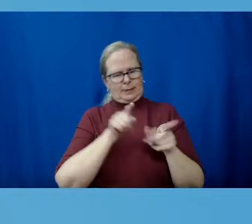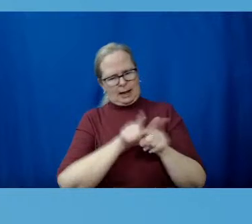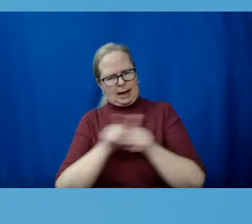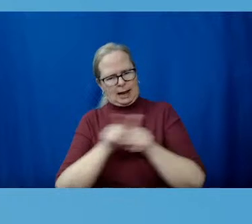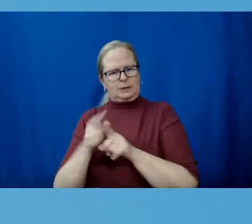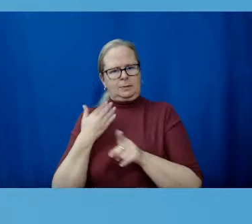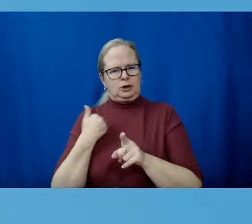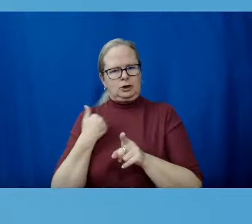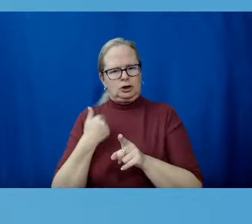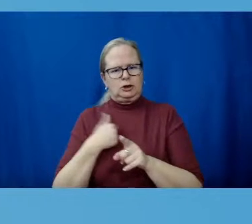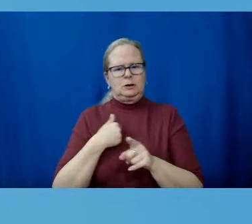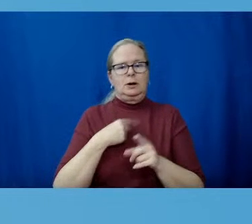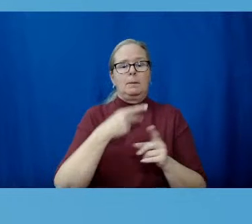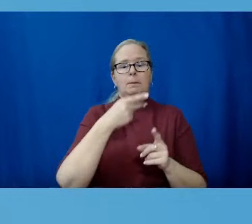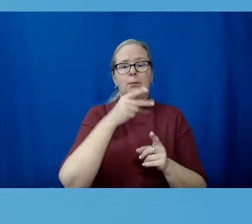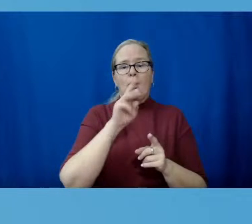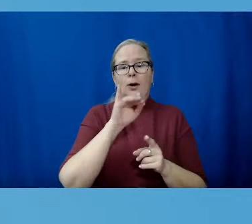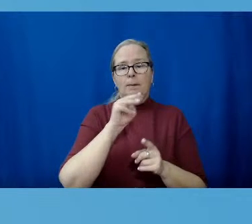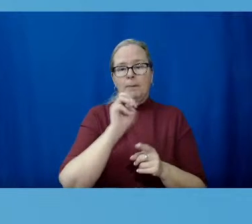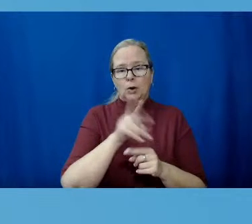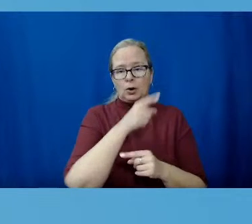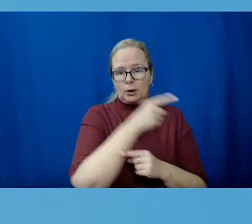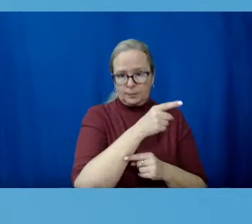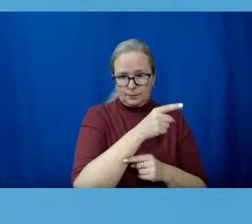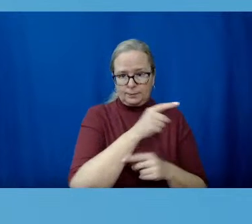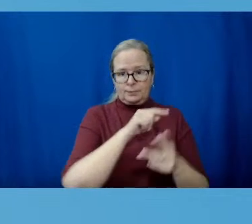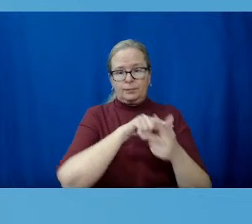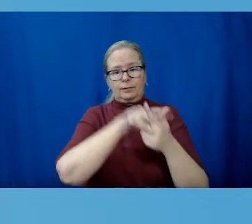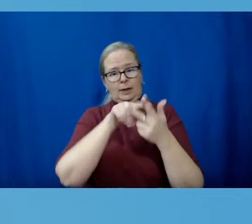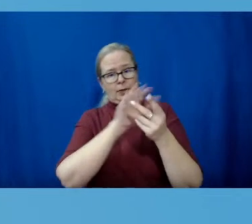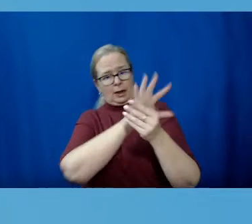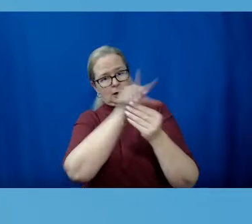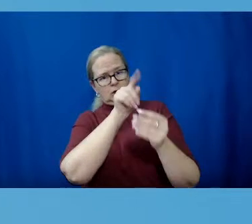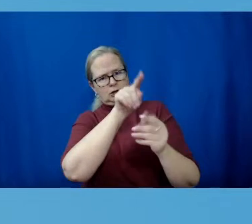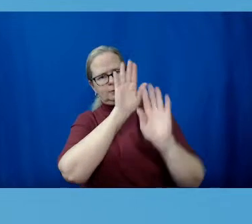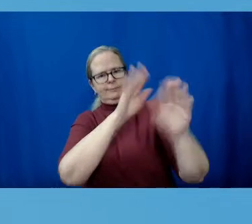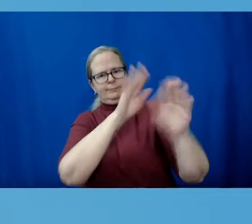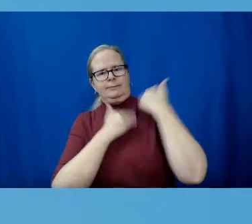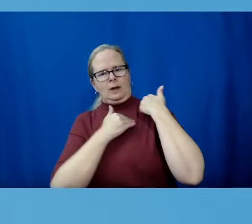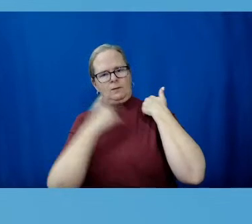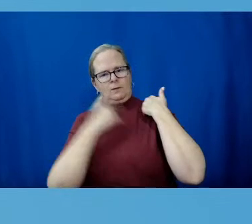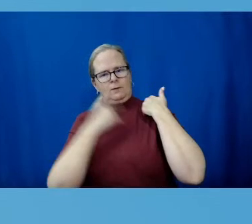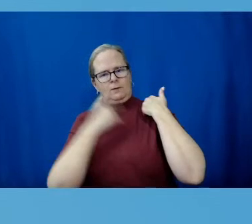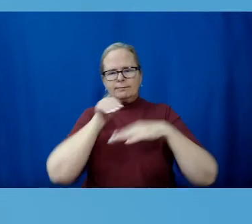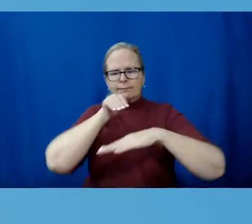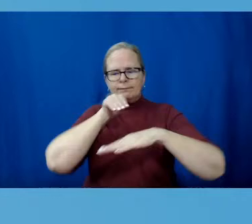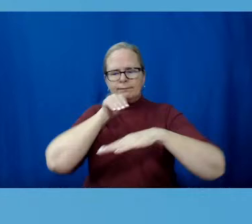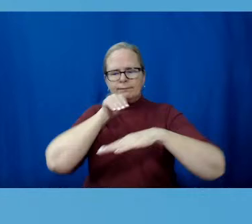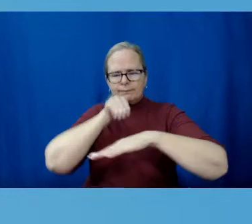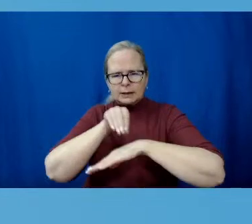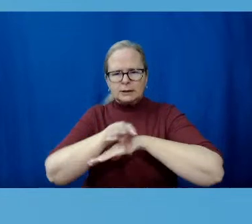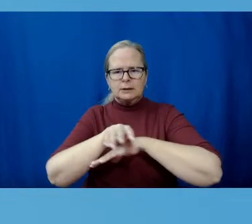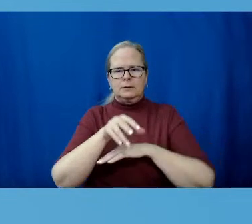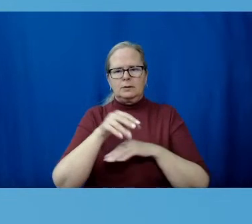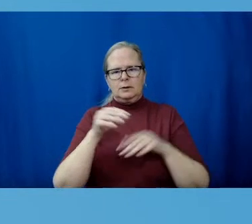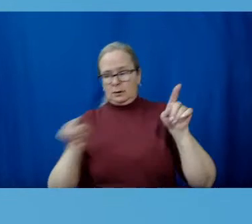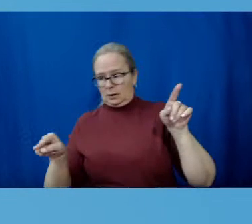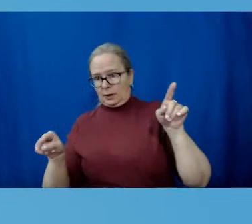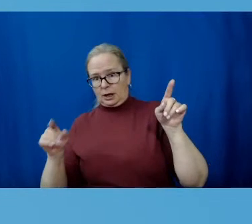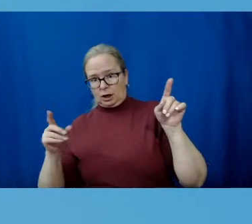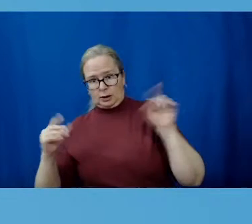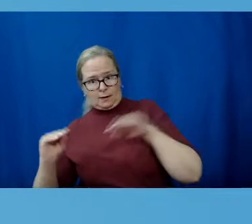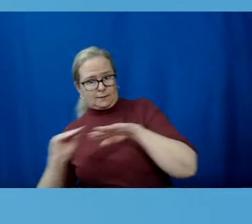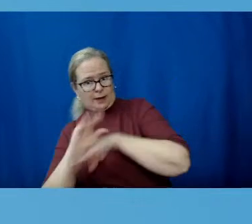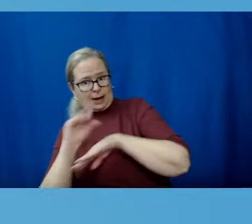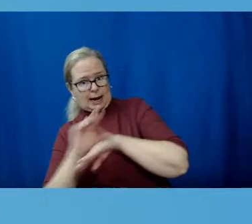ultimately accountable for the advice that they follow or that they don't follow. So we know what the government has done. We